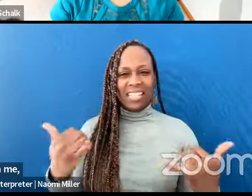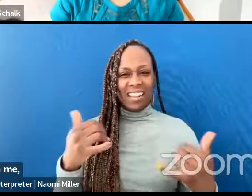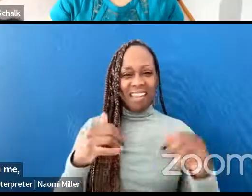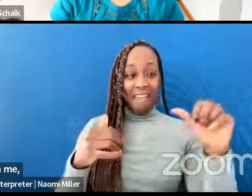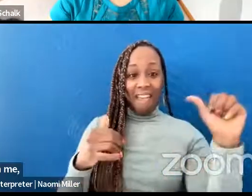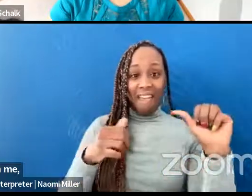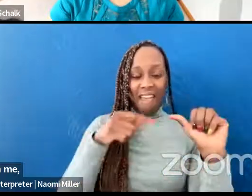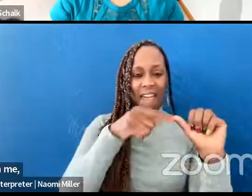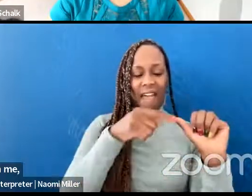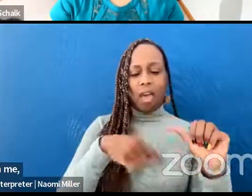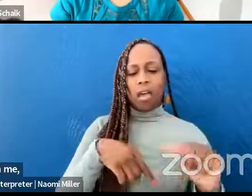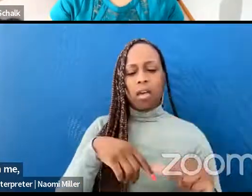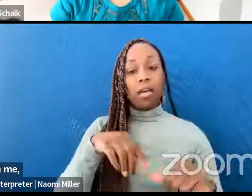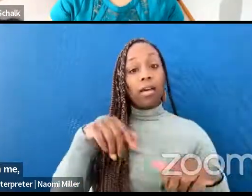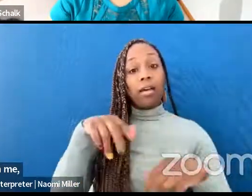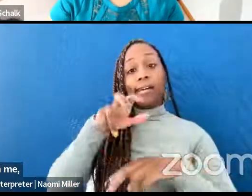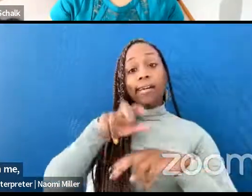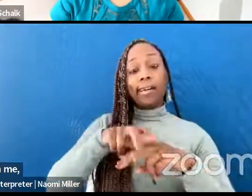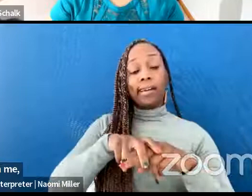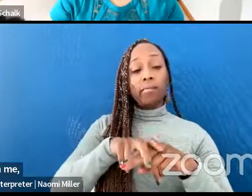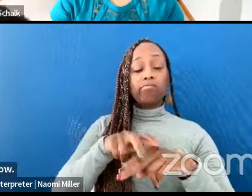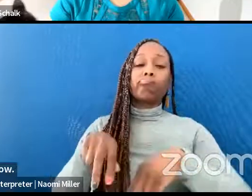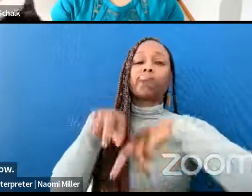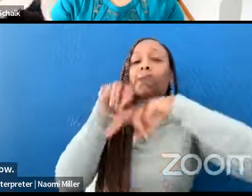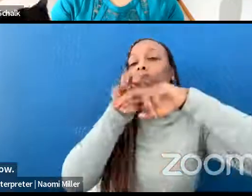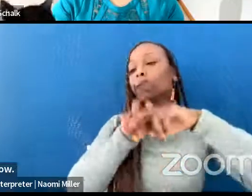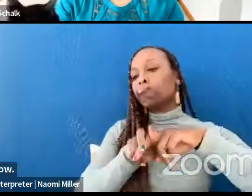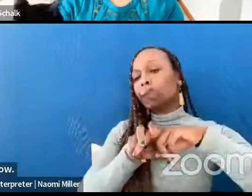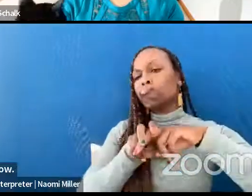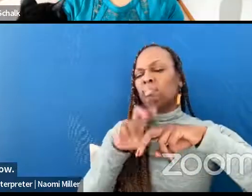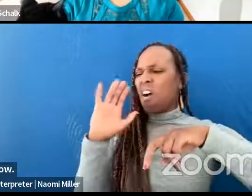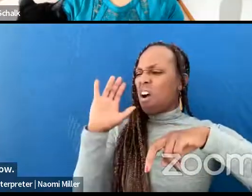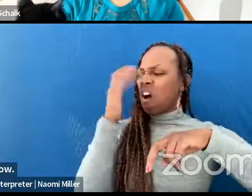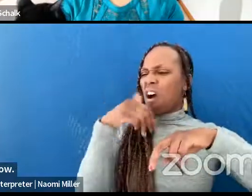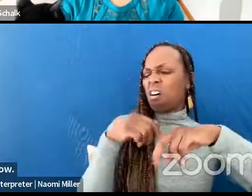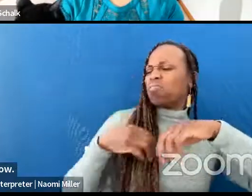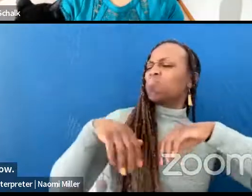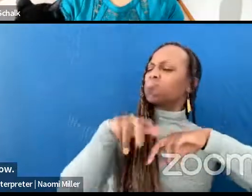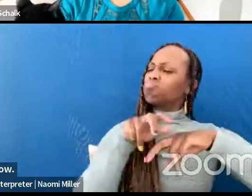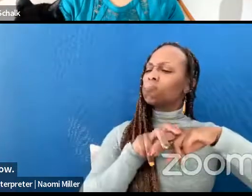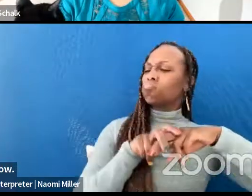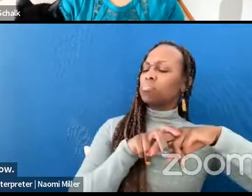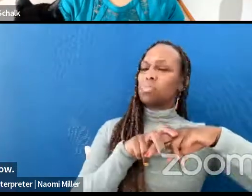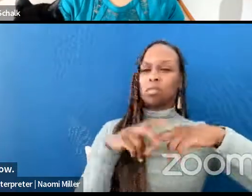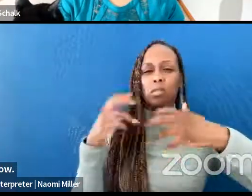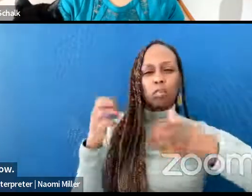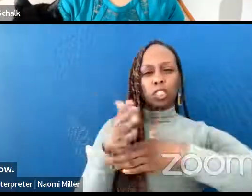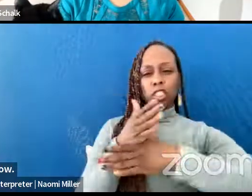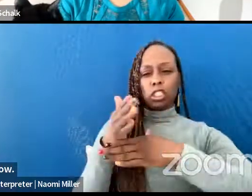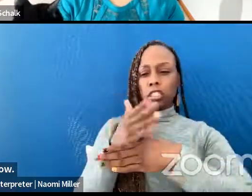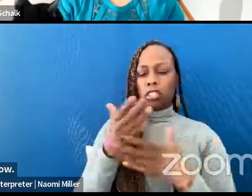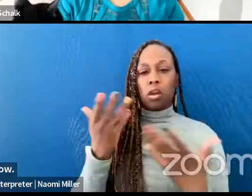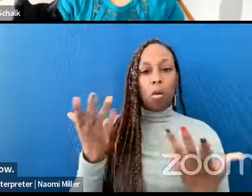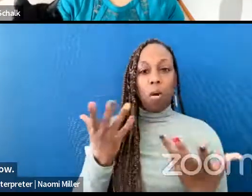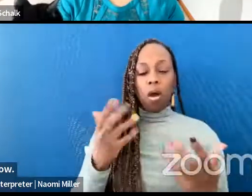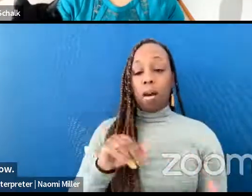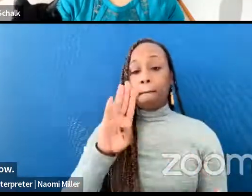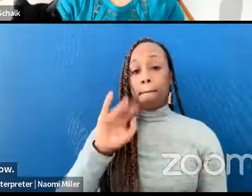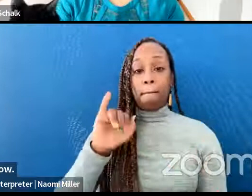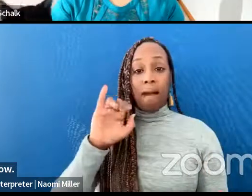oddest angles, and I'm compelled to share the bisexuals can't sit in chairs properly